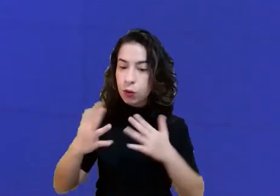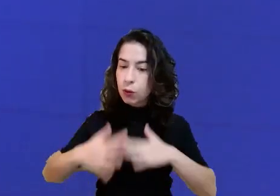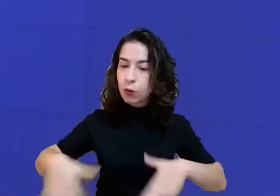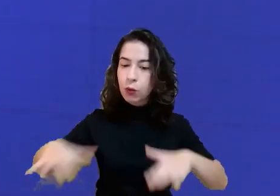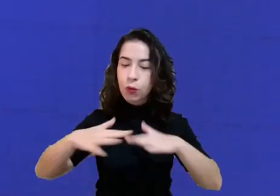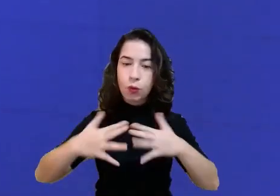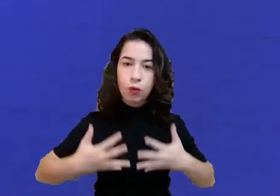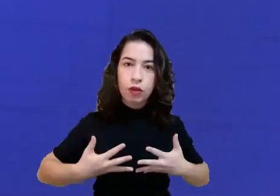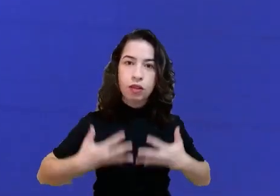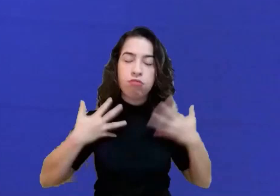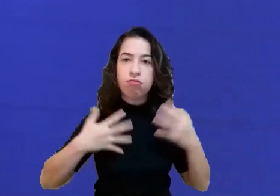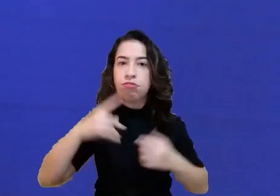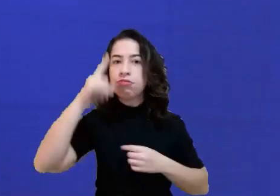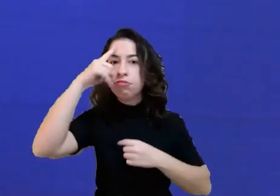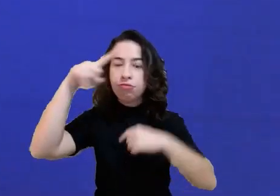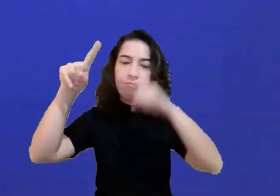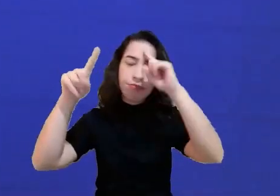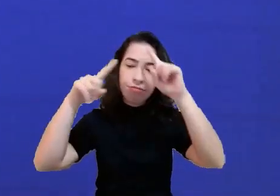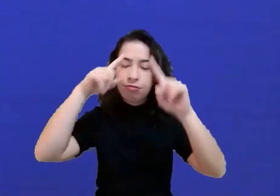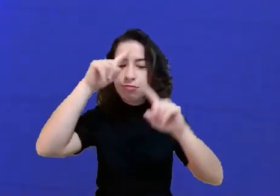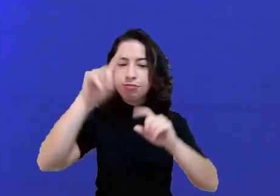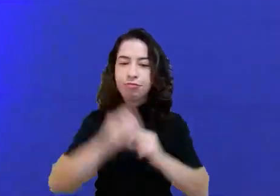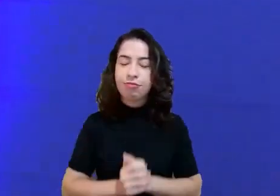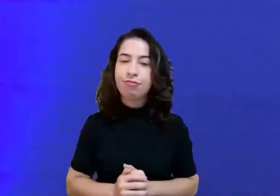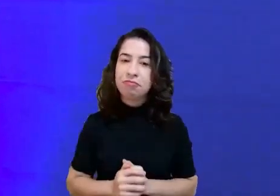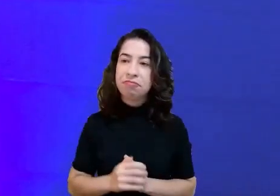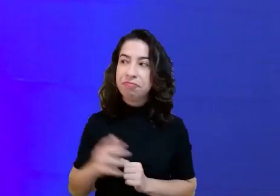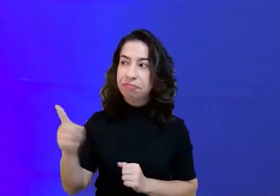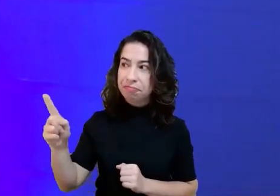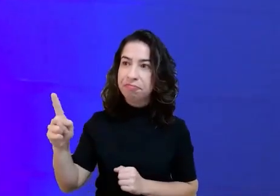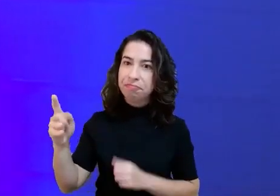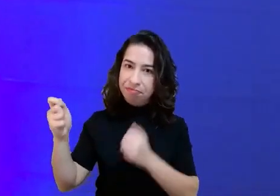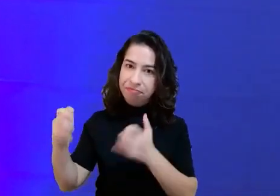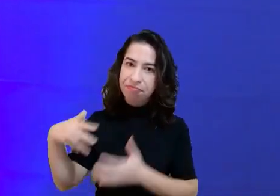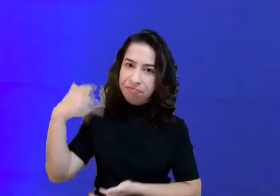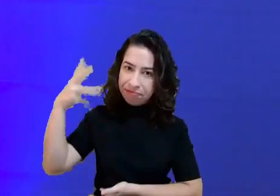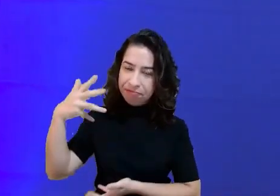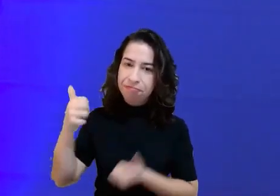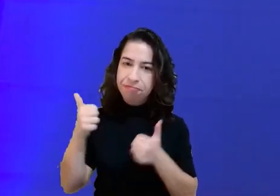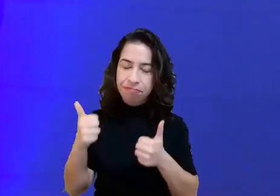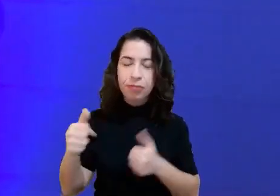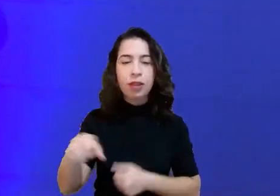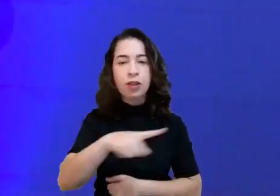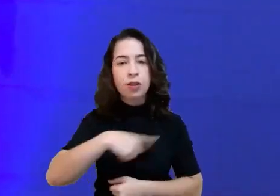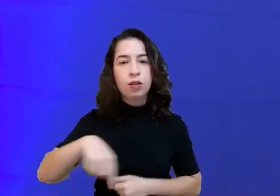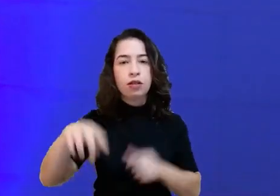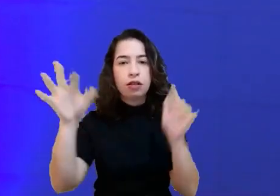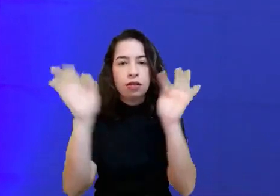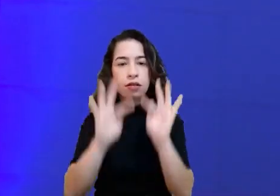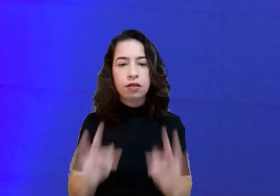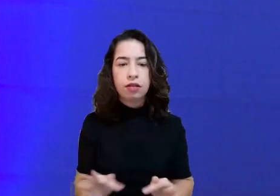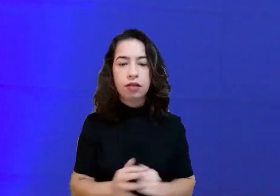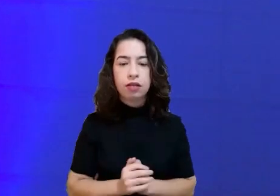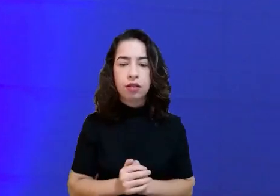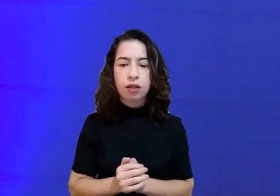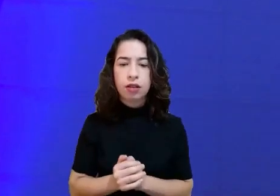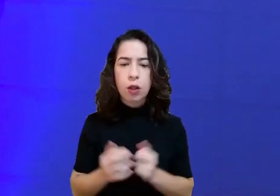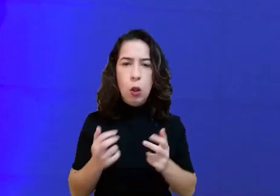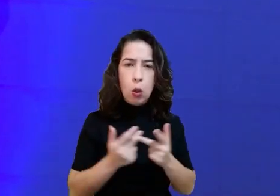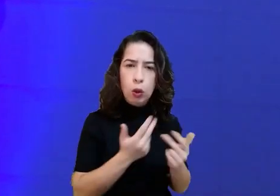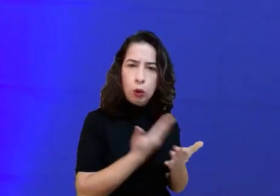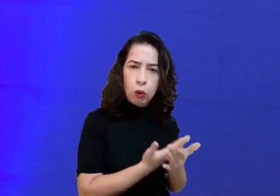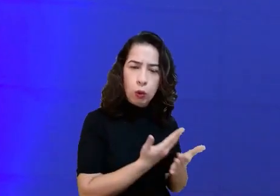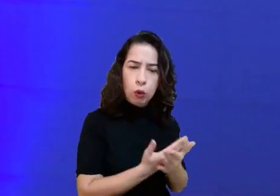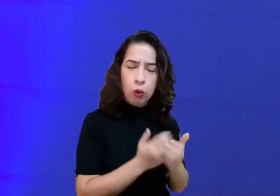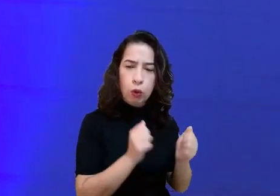I'm excited, I hope you are all excited and with new ideas after her lecture. We are happy to share with you these studies that we